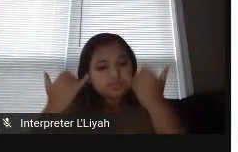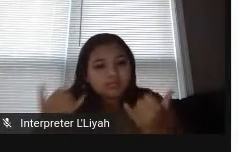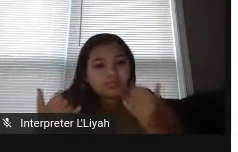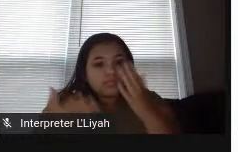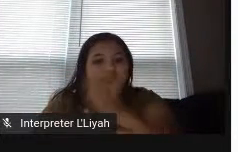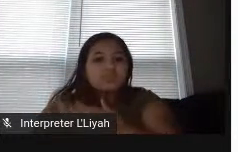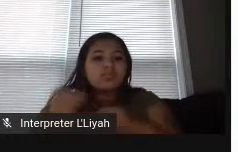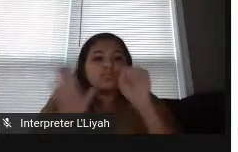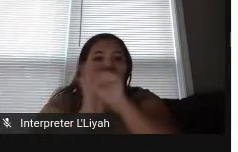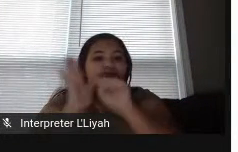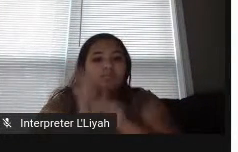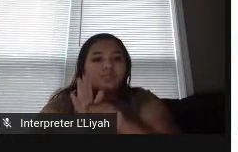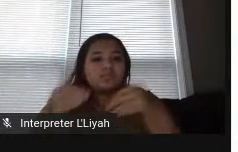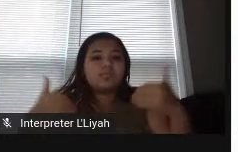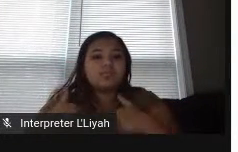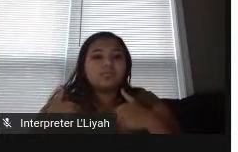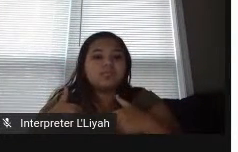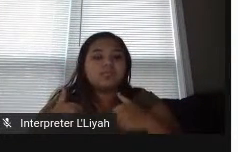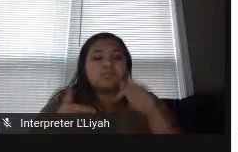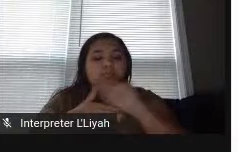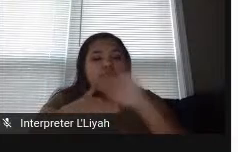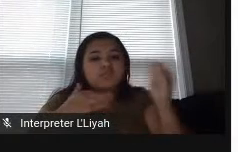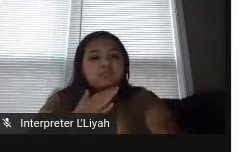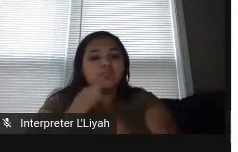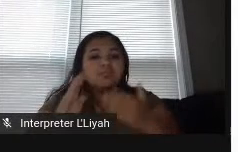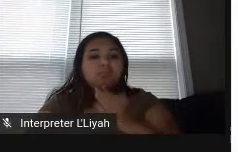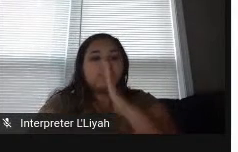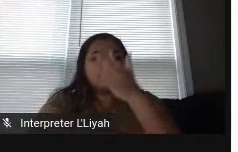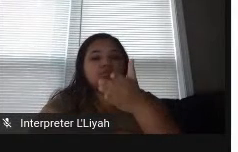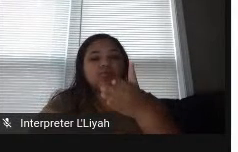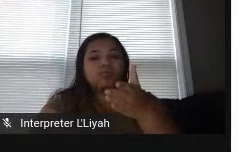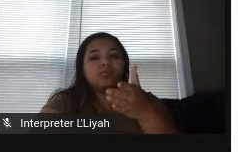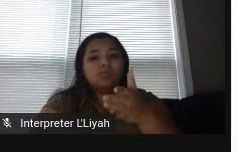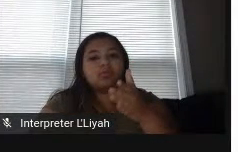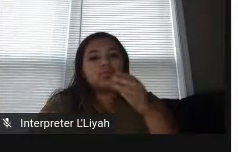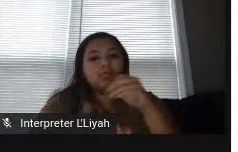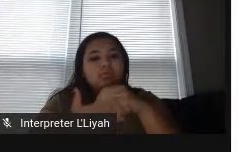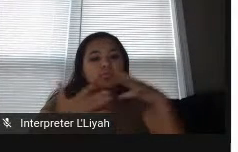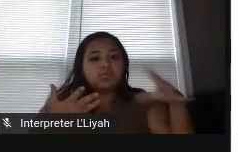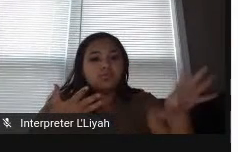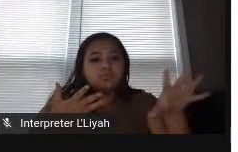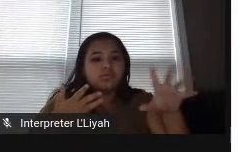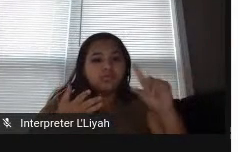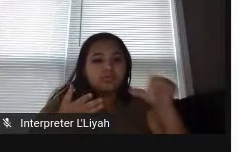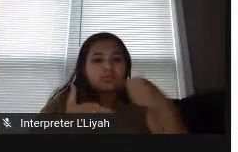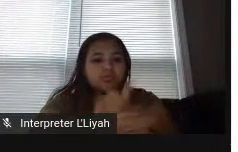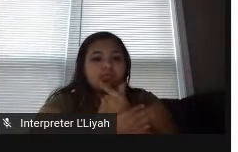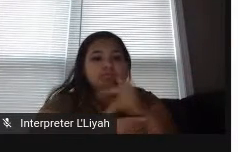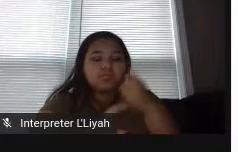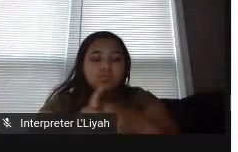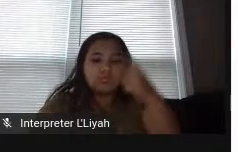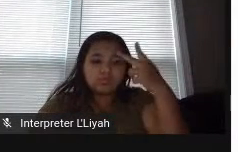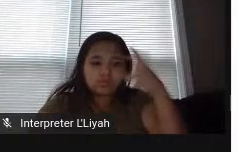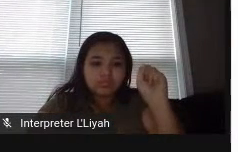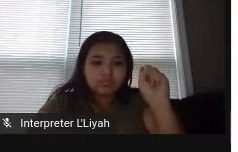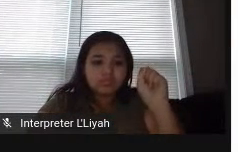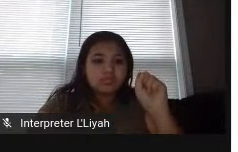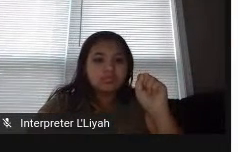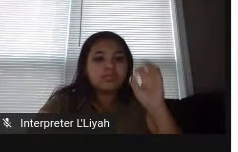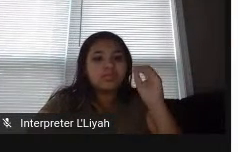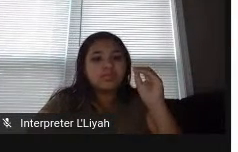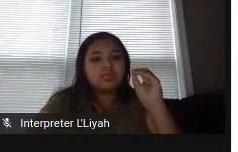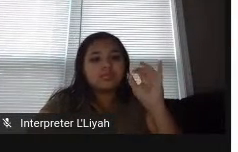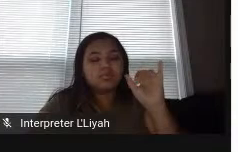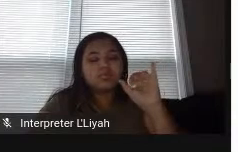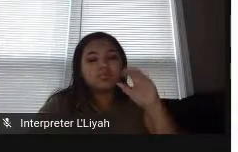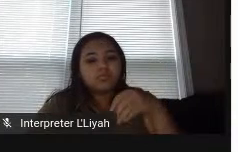Now, some states have programs after a student graduates from high school.